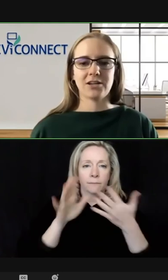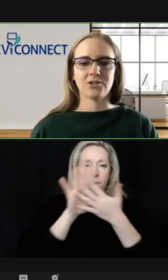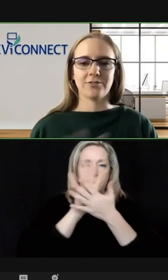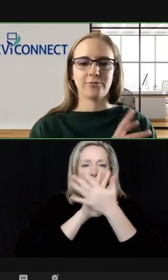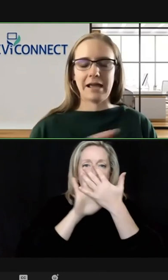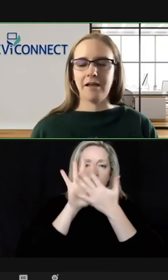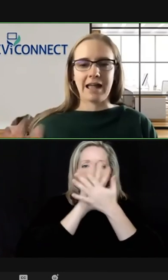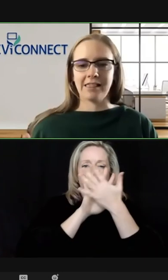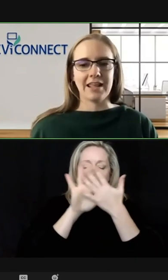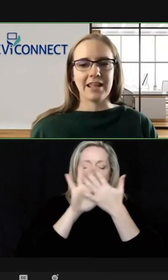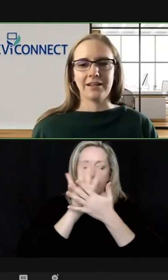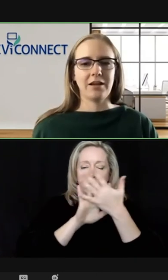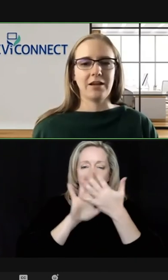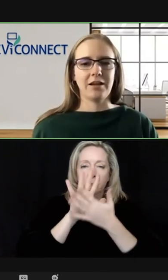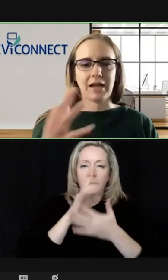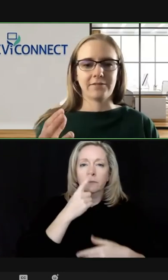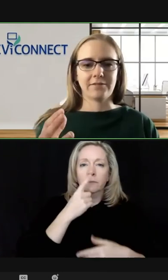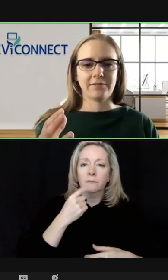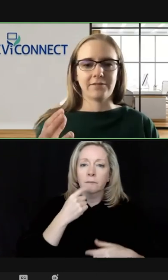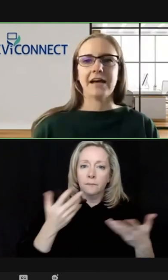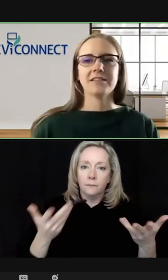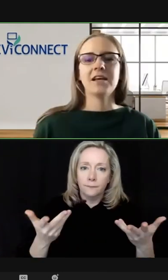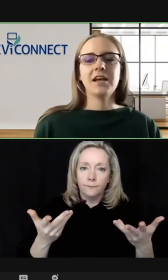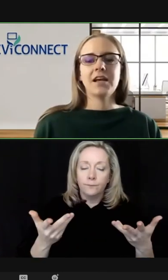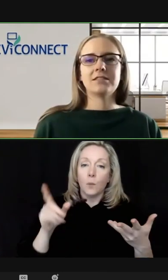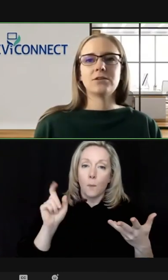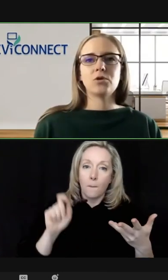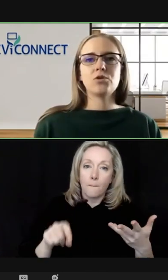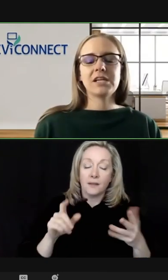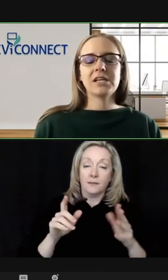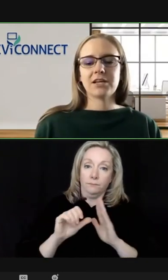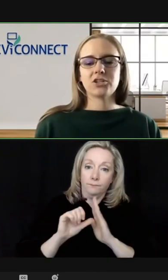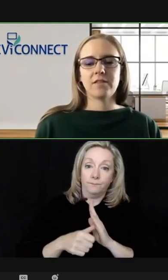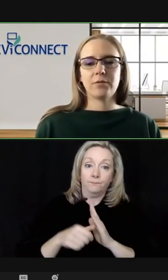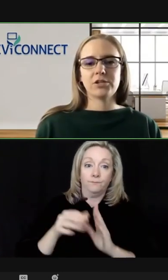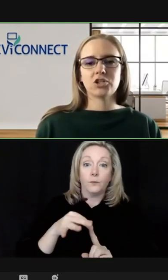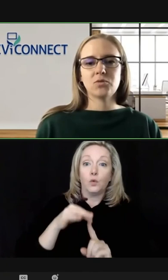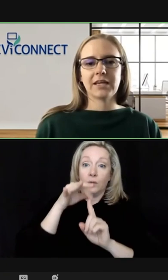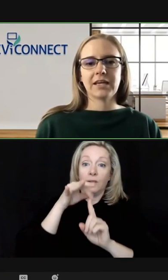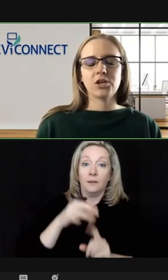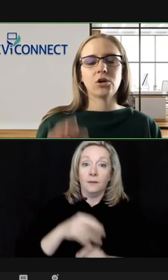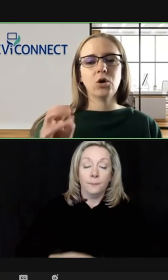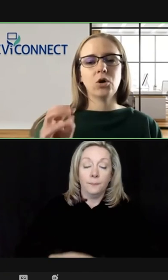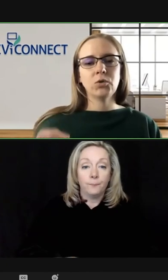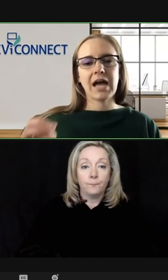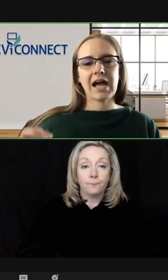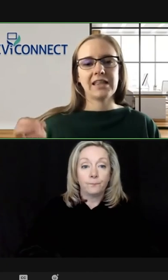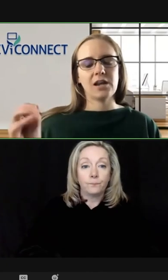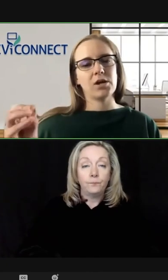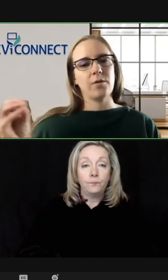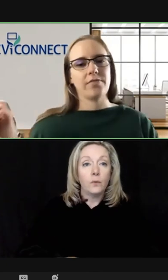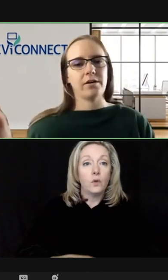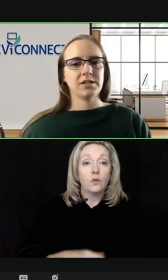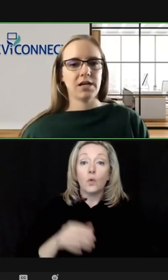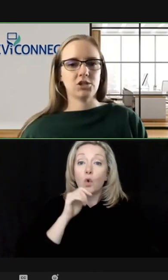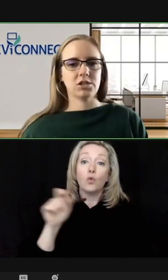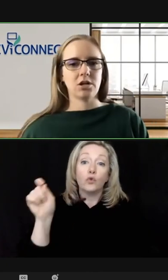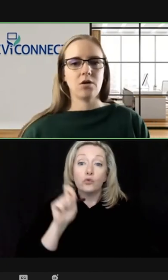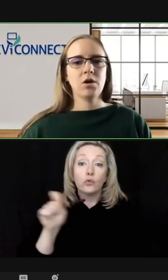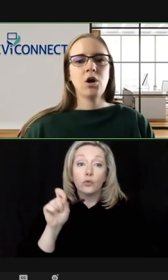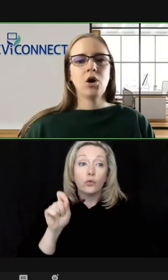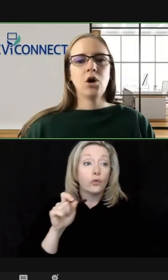a hodgepodge of red highlighting in kind of chaos. And so you need to make sure that when you're doing it, you're only highlighting where you want